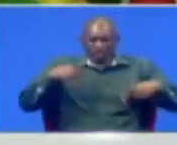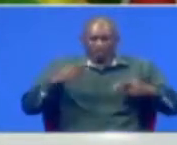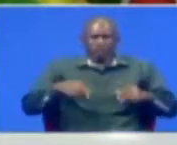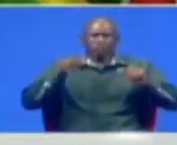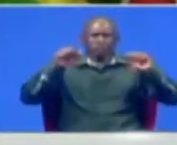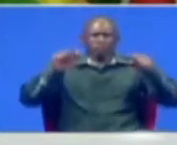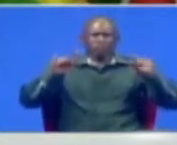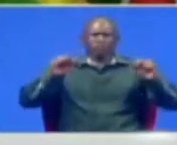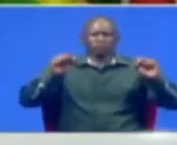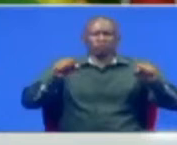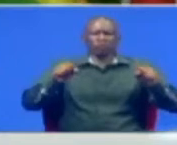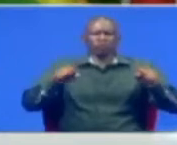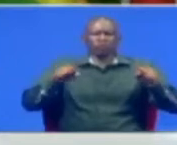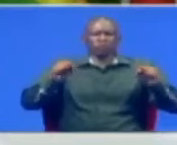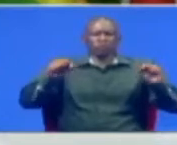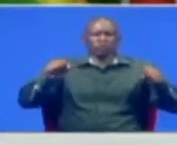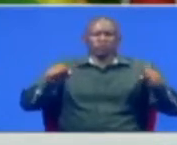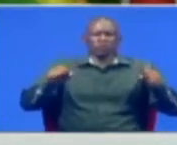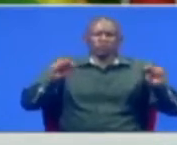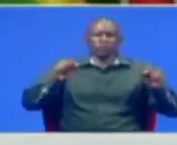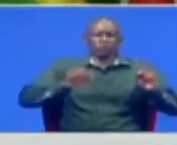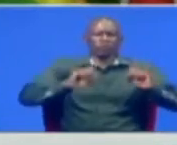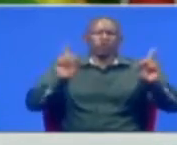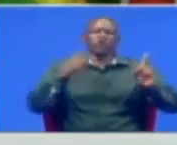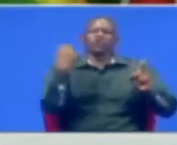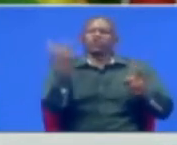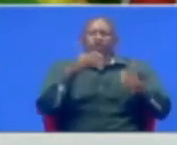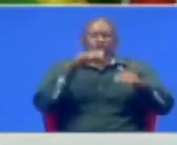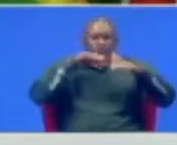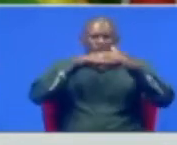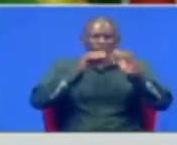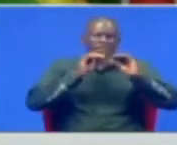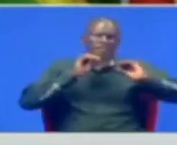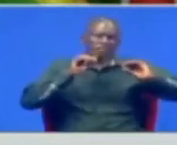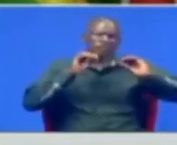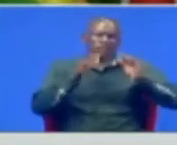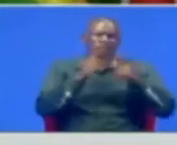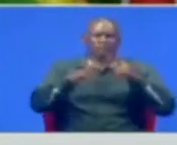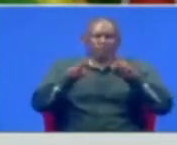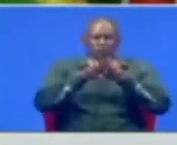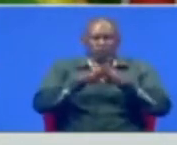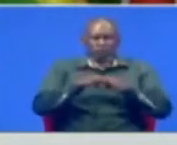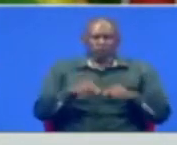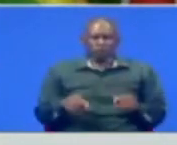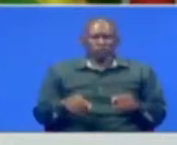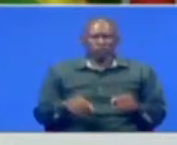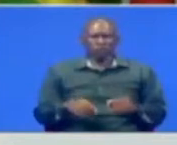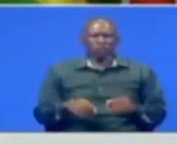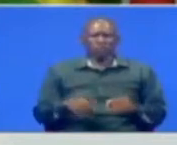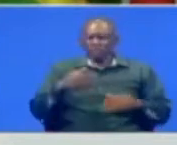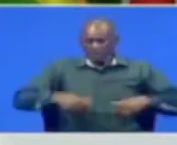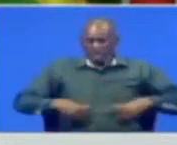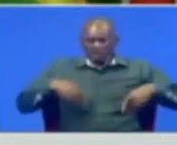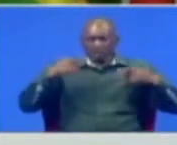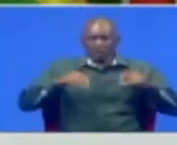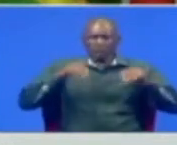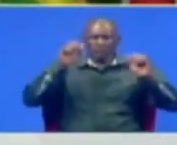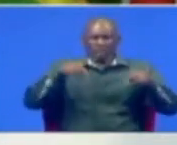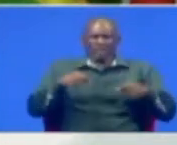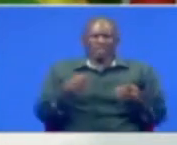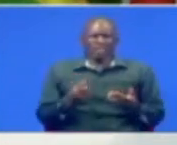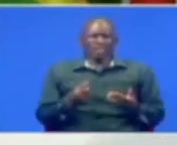vision as provided by His Excellency President Kenyatta, who is the patron of the Young Scientists Kenya Initiative, is to